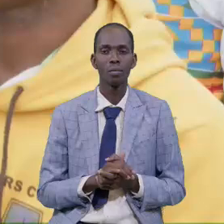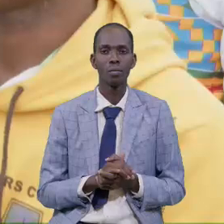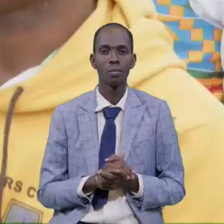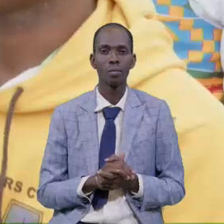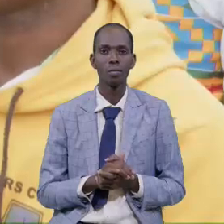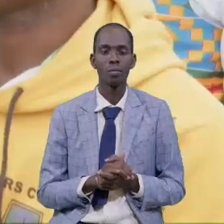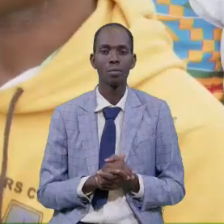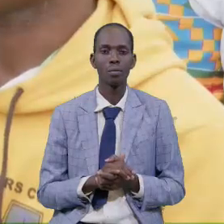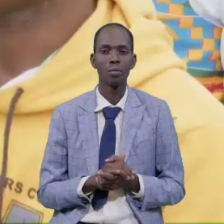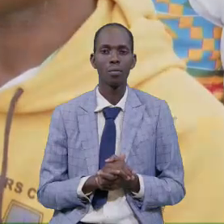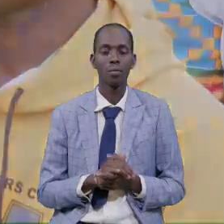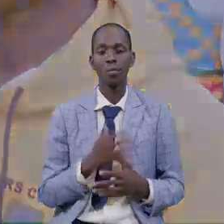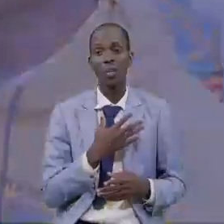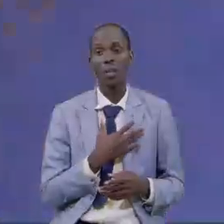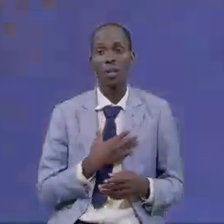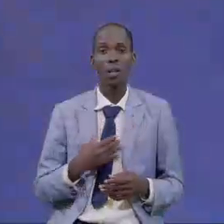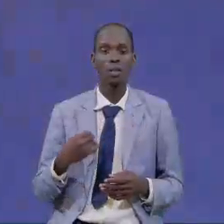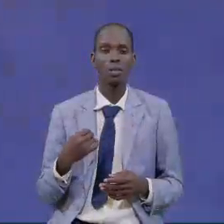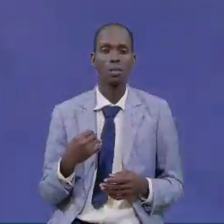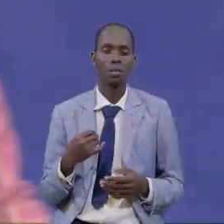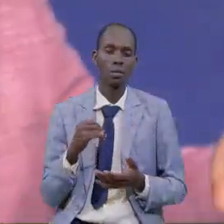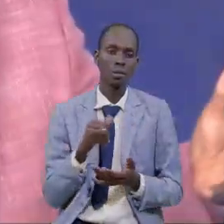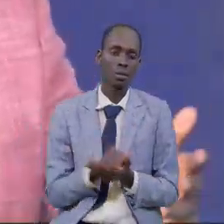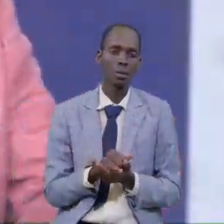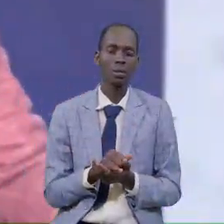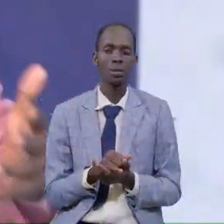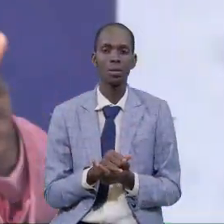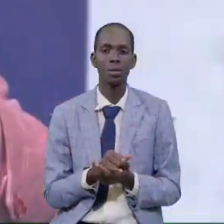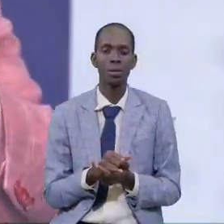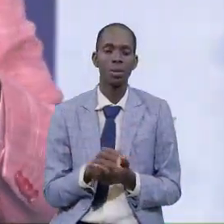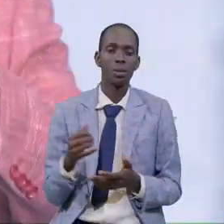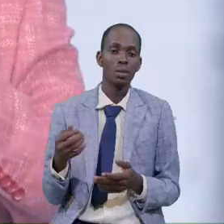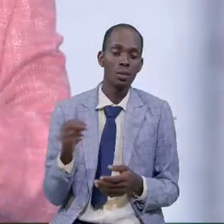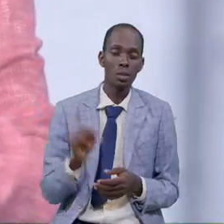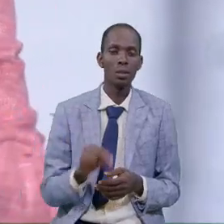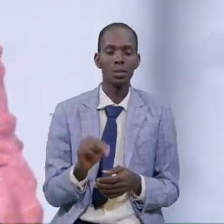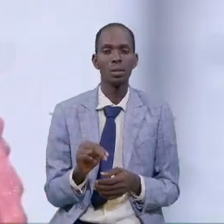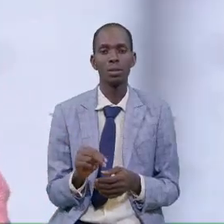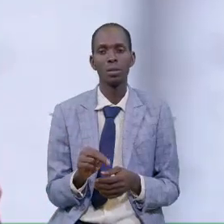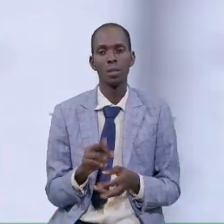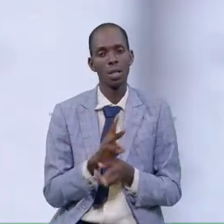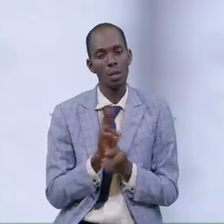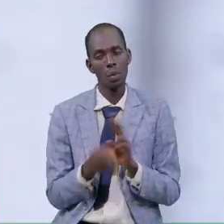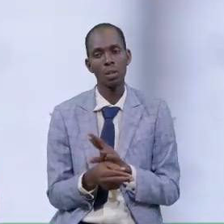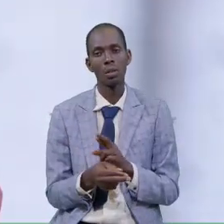that takes repentance. That takes a turning